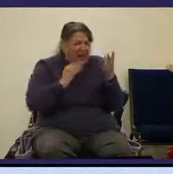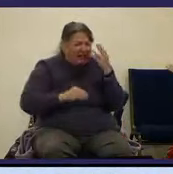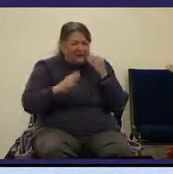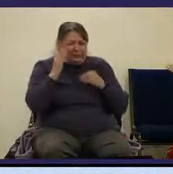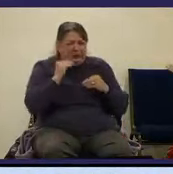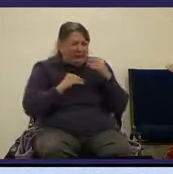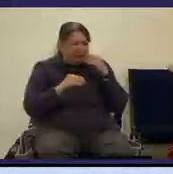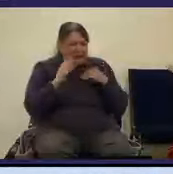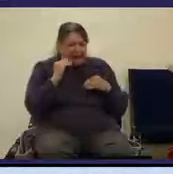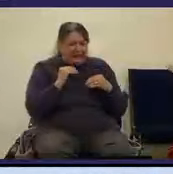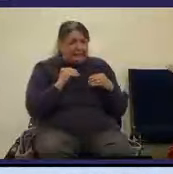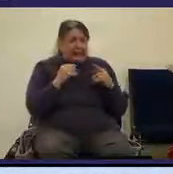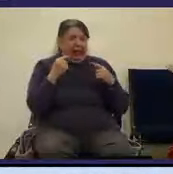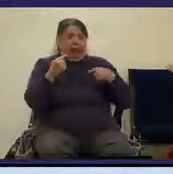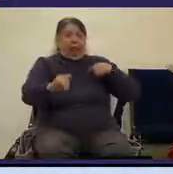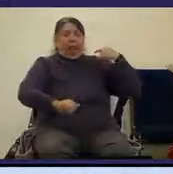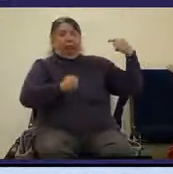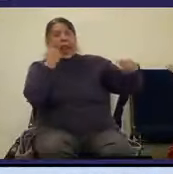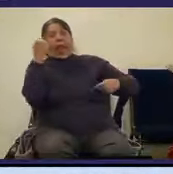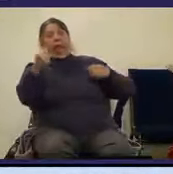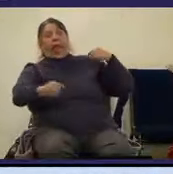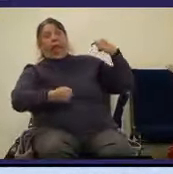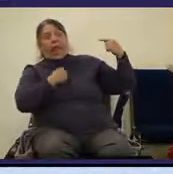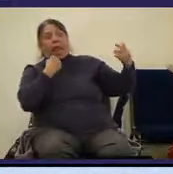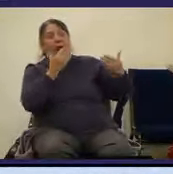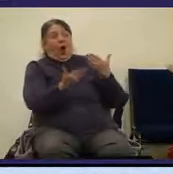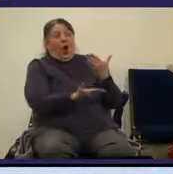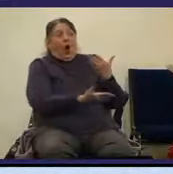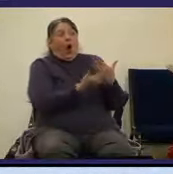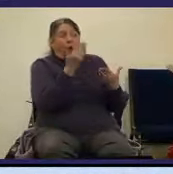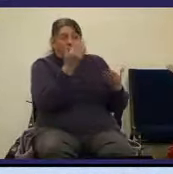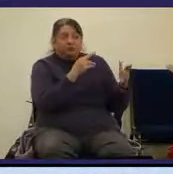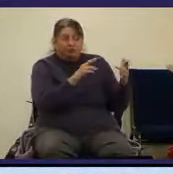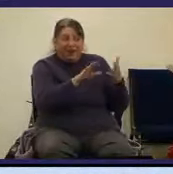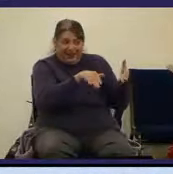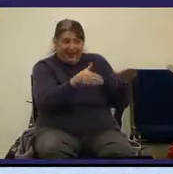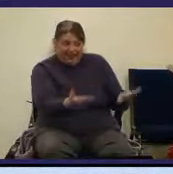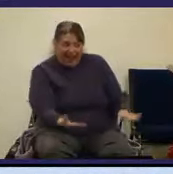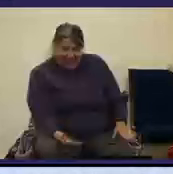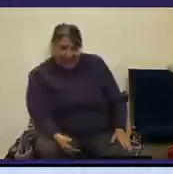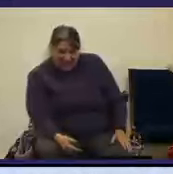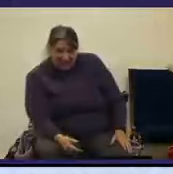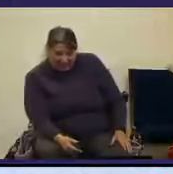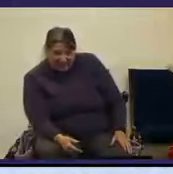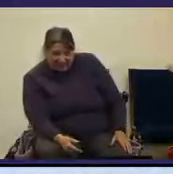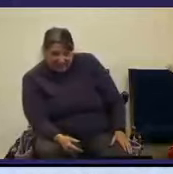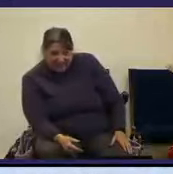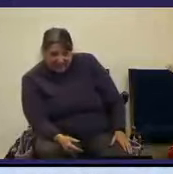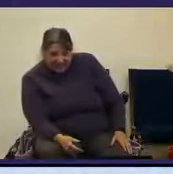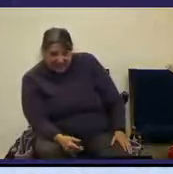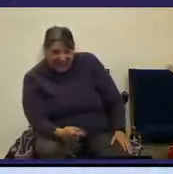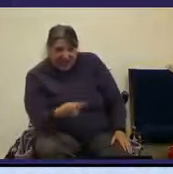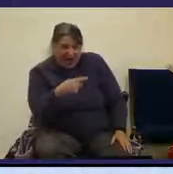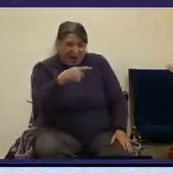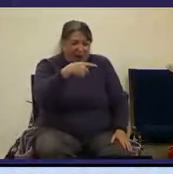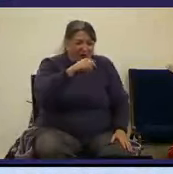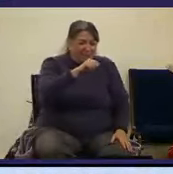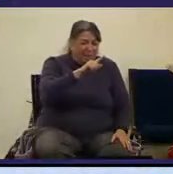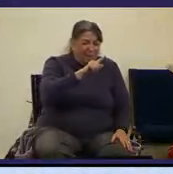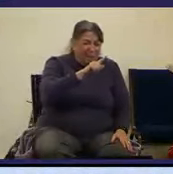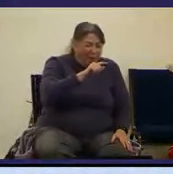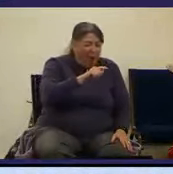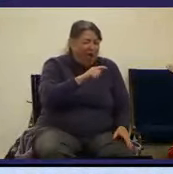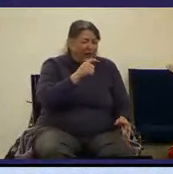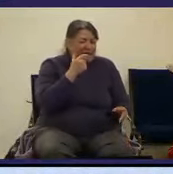be put to death, okay? He's soon to his life is soon to end. Nero is right at his tail. He says, my